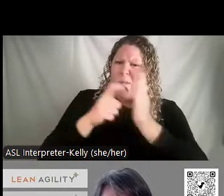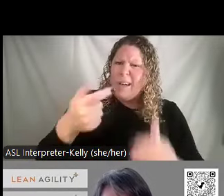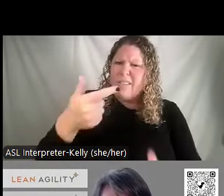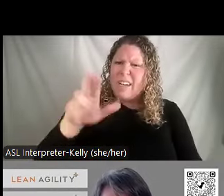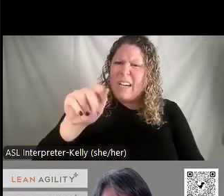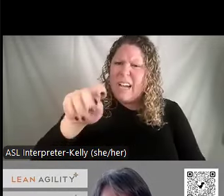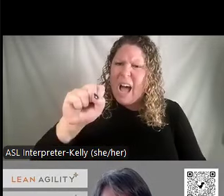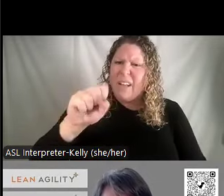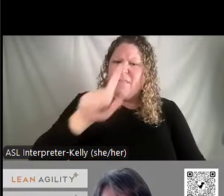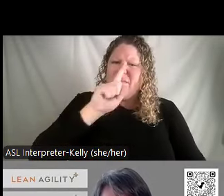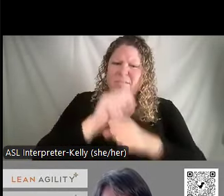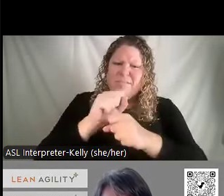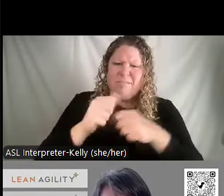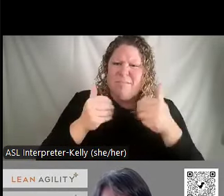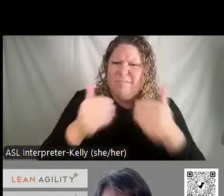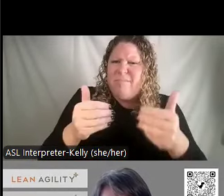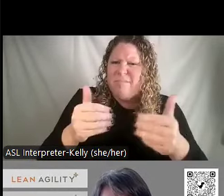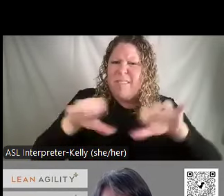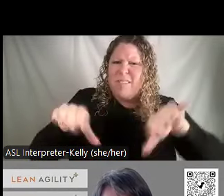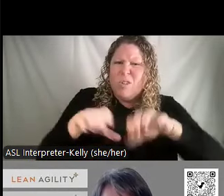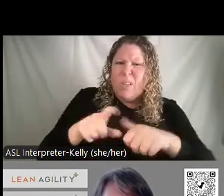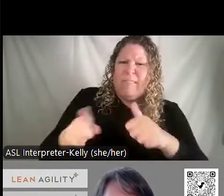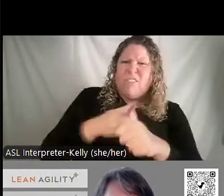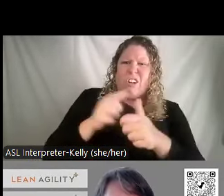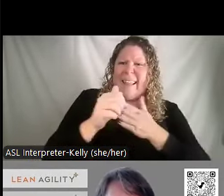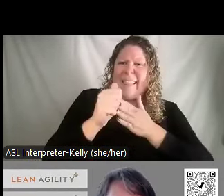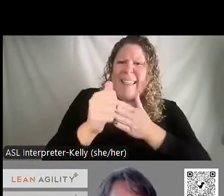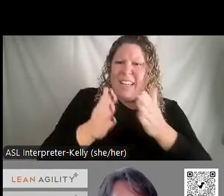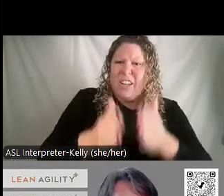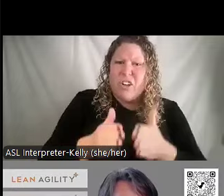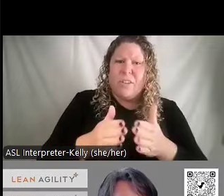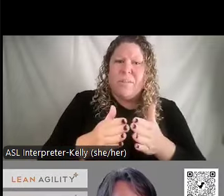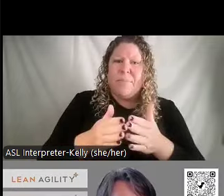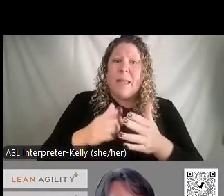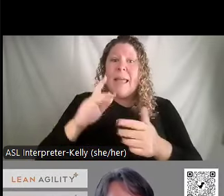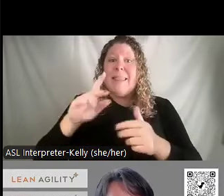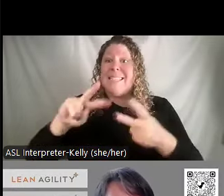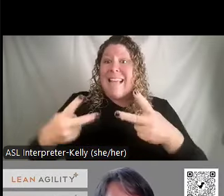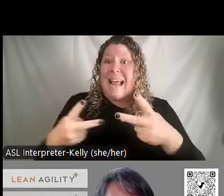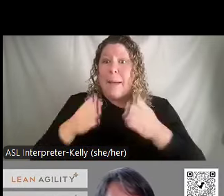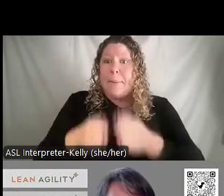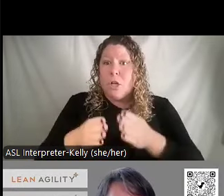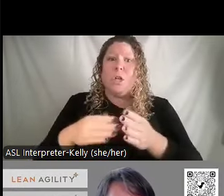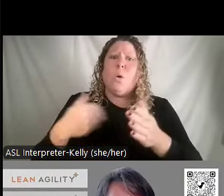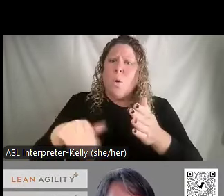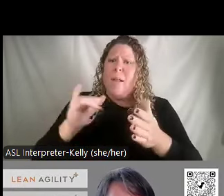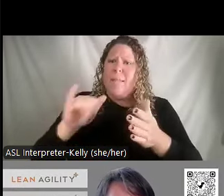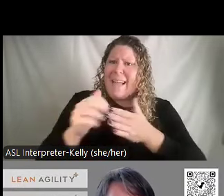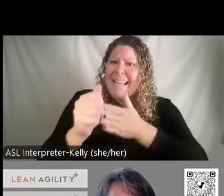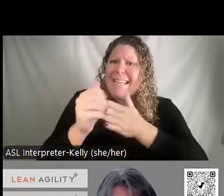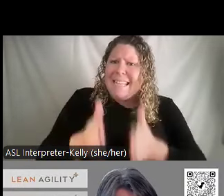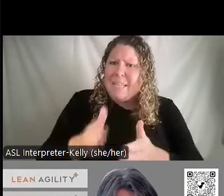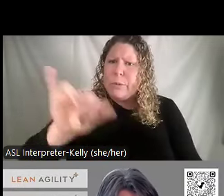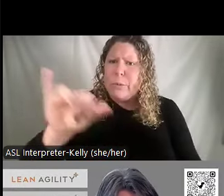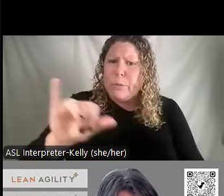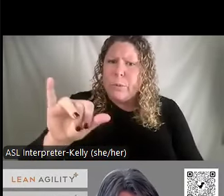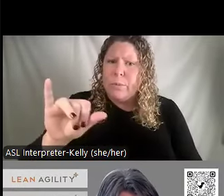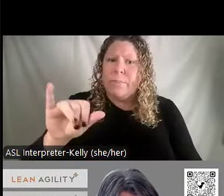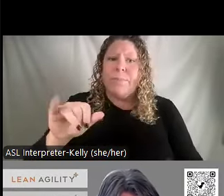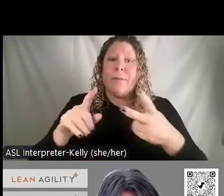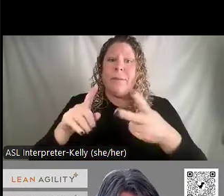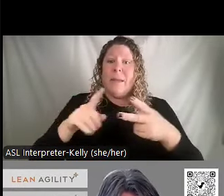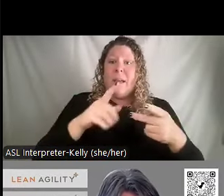yourself. Being a first follower is an underappreciated form of leadership. The first follower transforms a lone